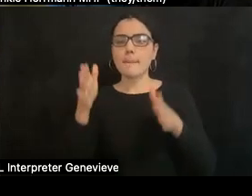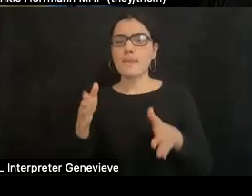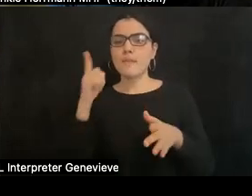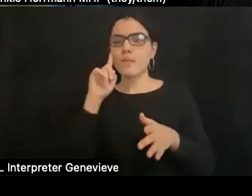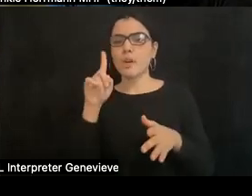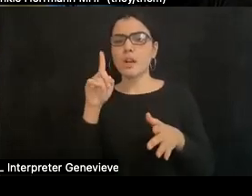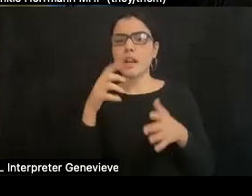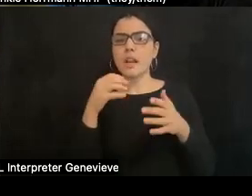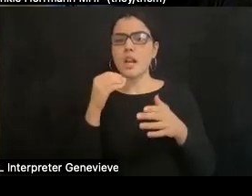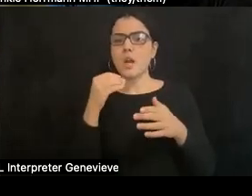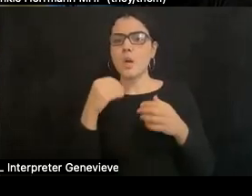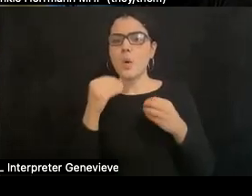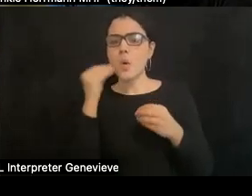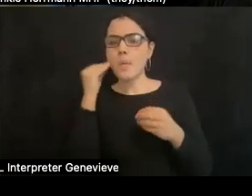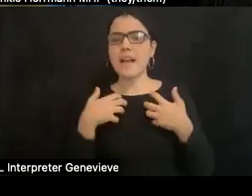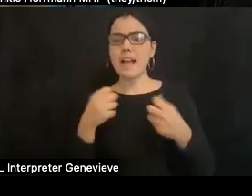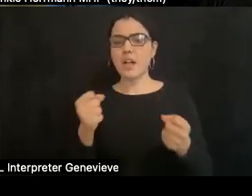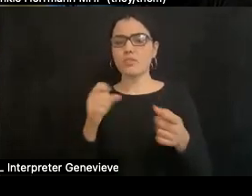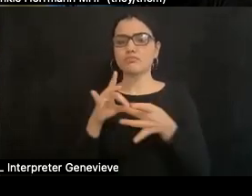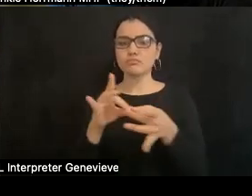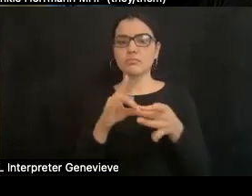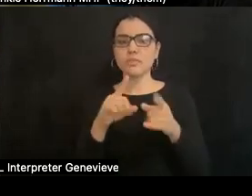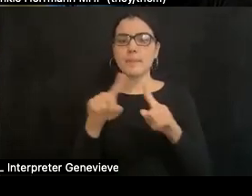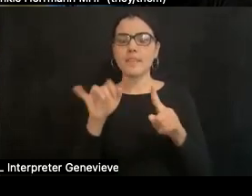coordination, and the client was apparently